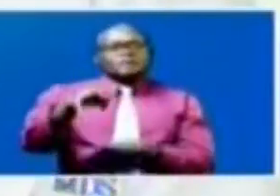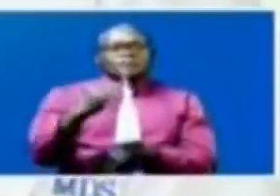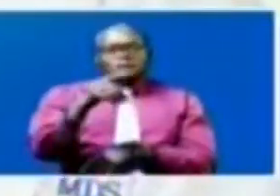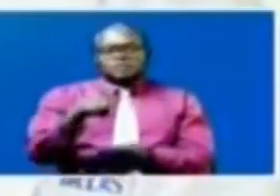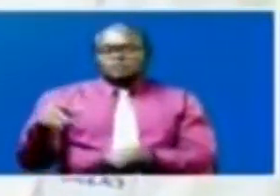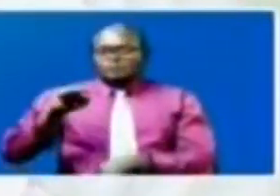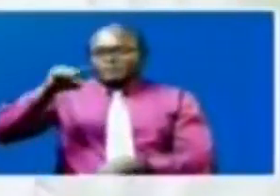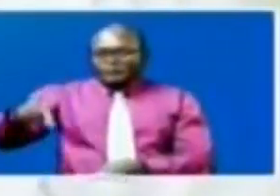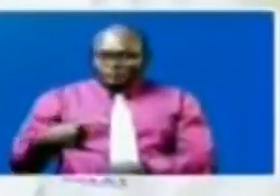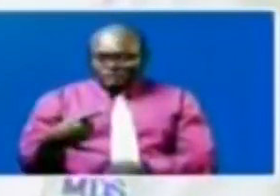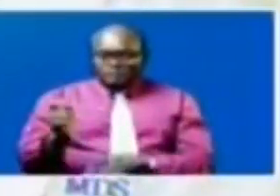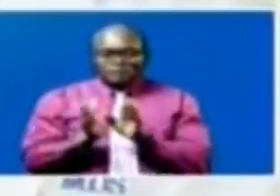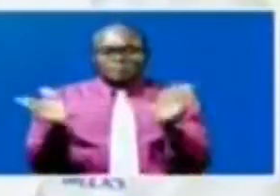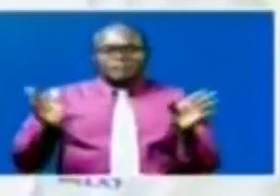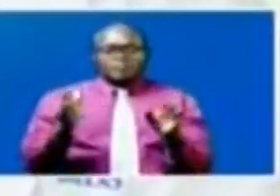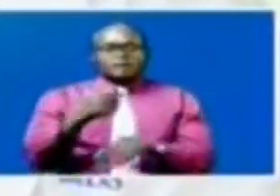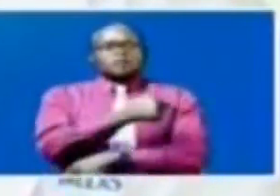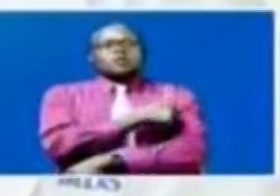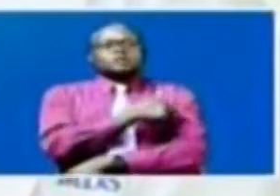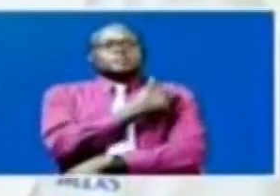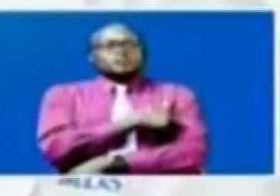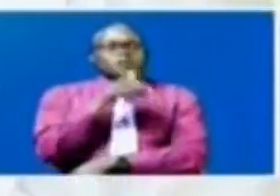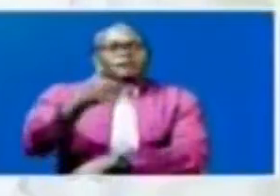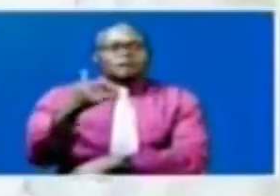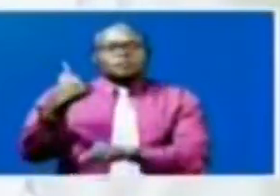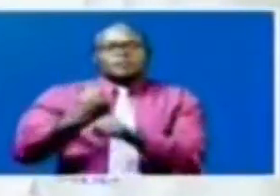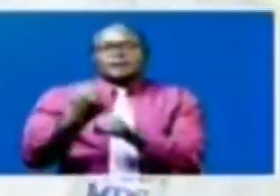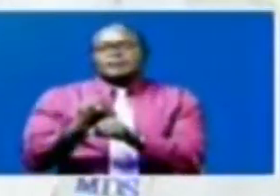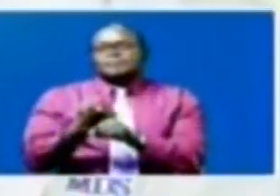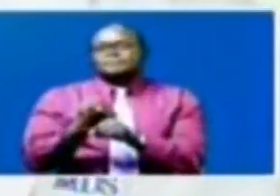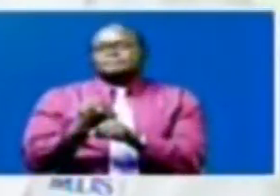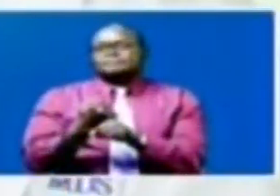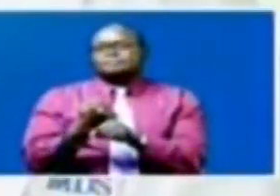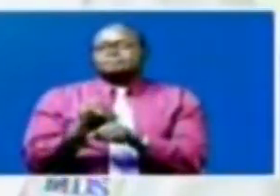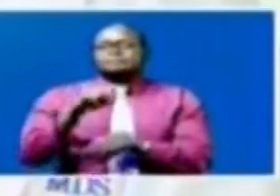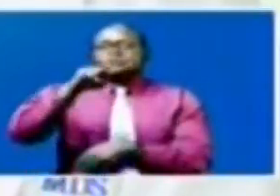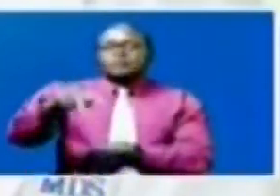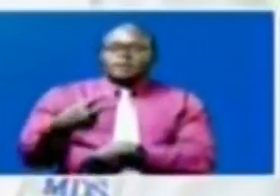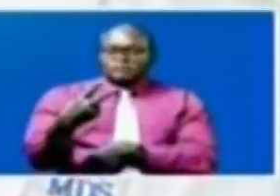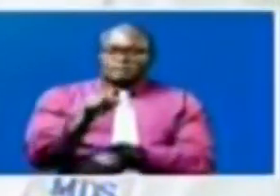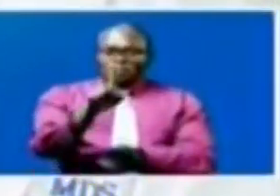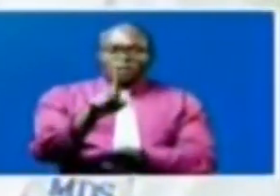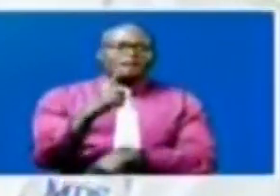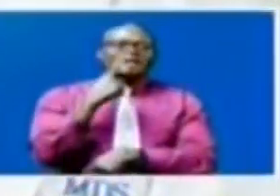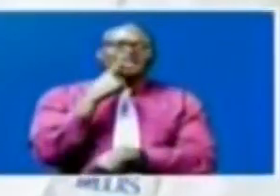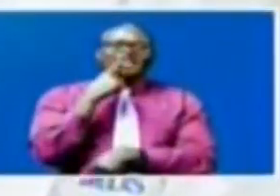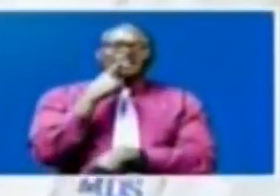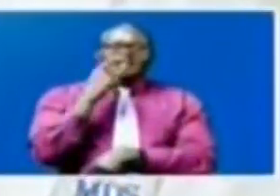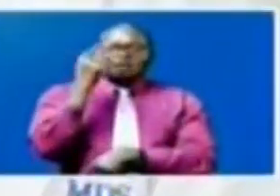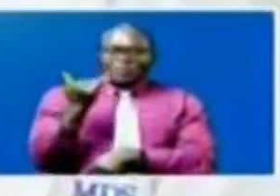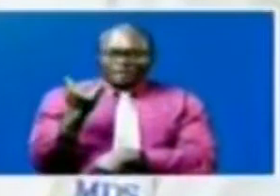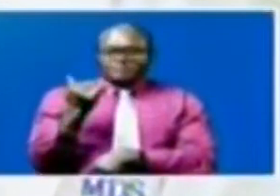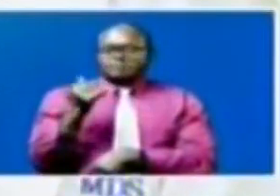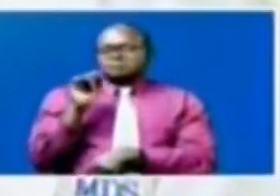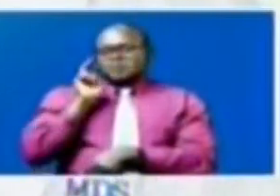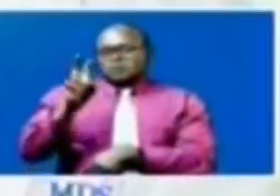and 5,000. In a public hospital, right now they are being done, so it will go for like about 2,000 per tooth because